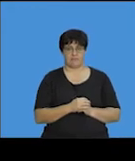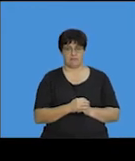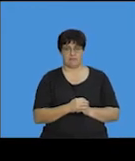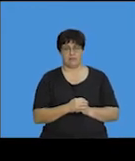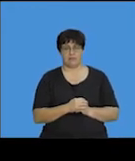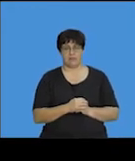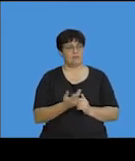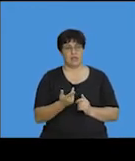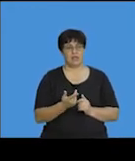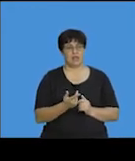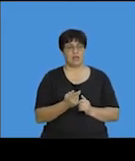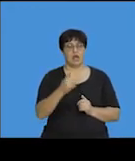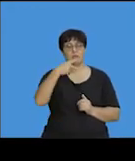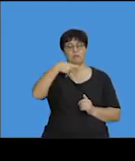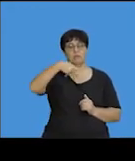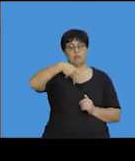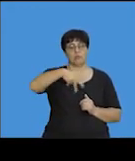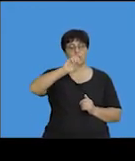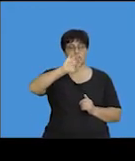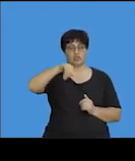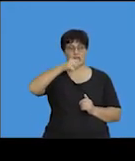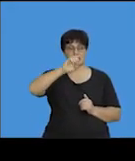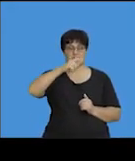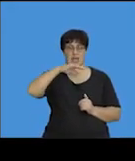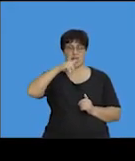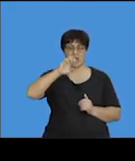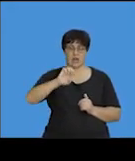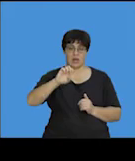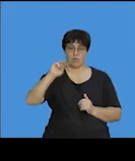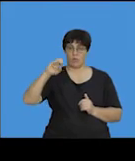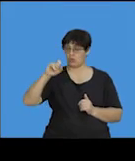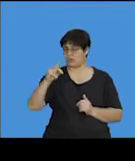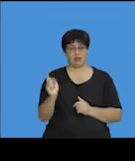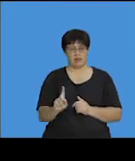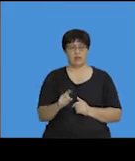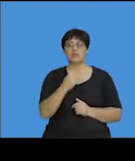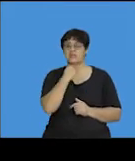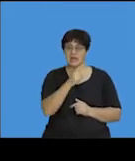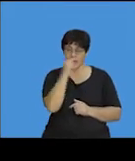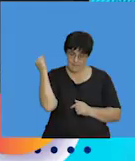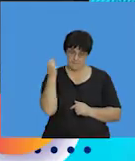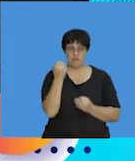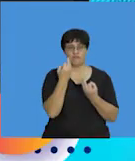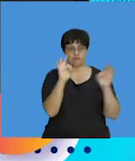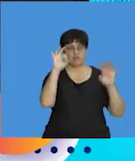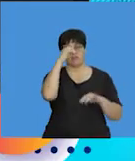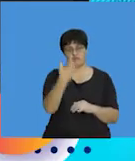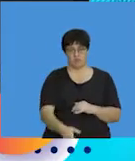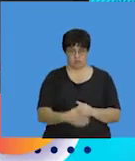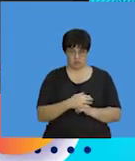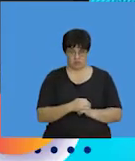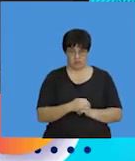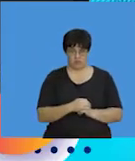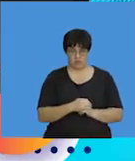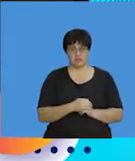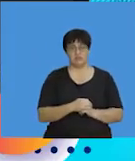Please, we don't call it projectile motion, even though this is a projectile. We call it free fall. That's the type of